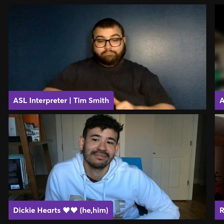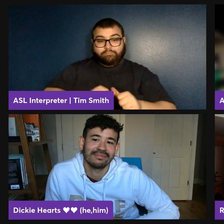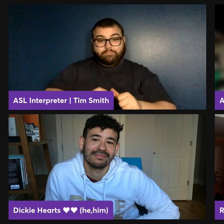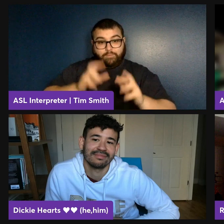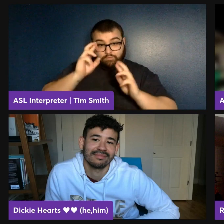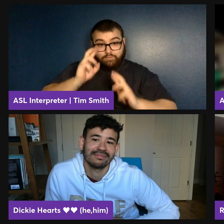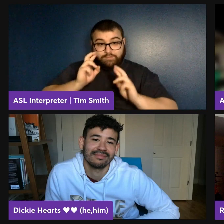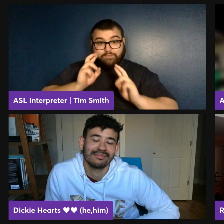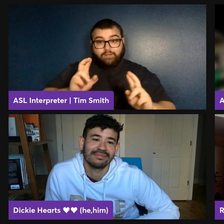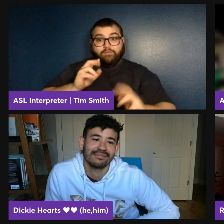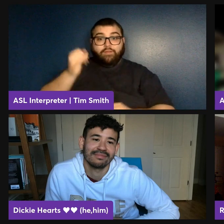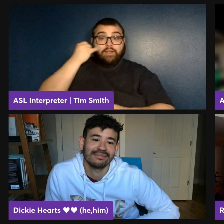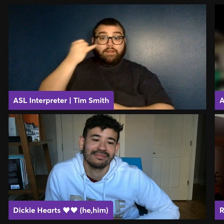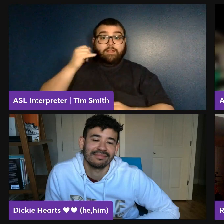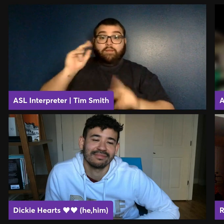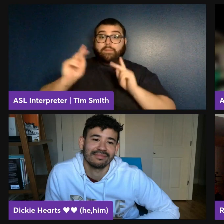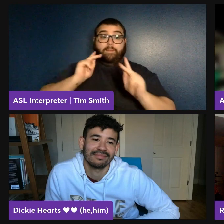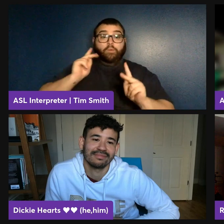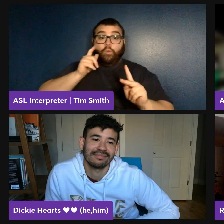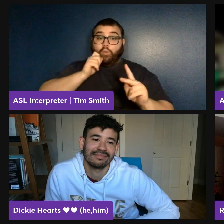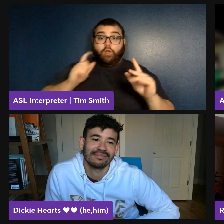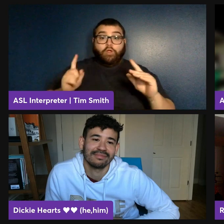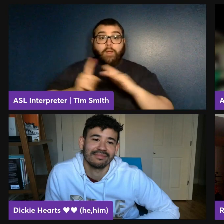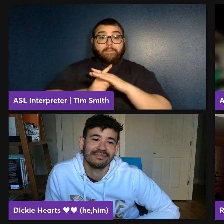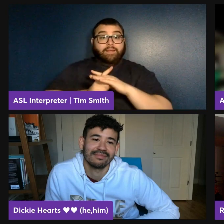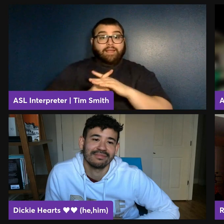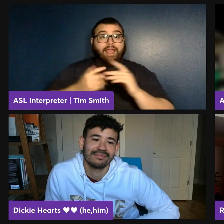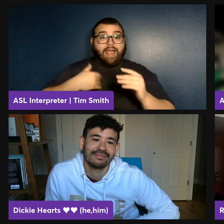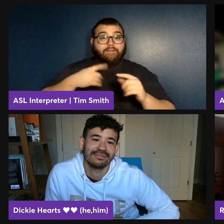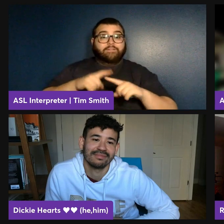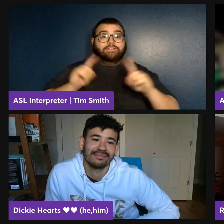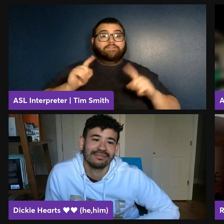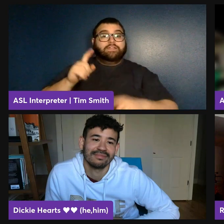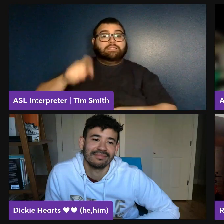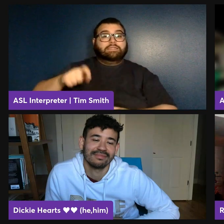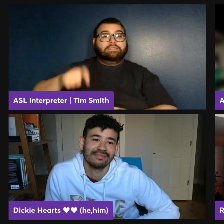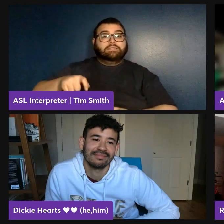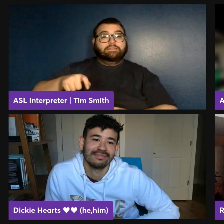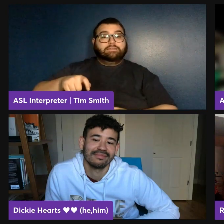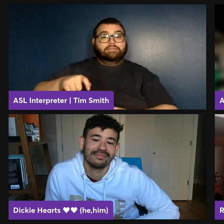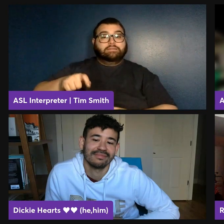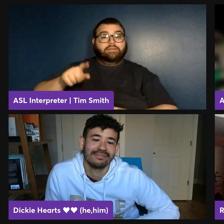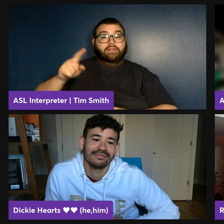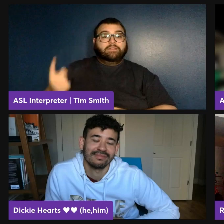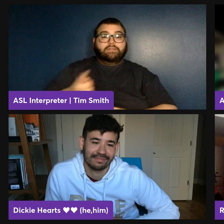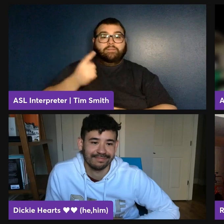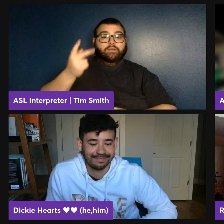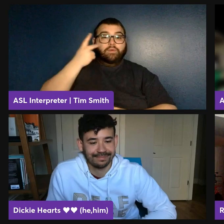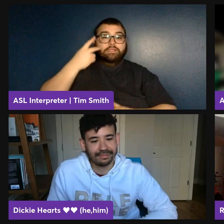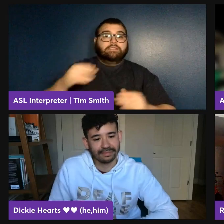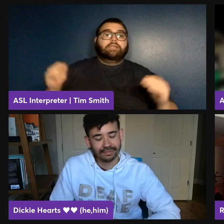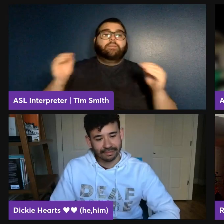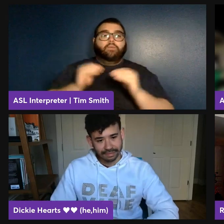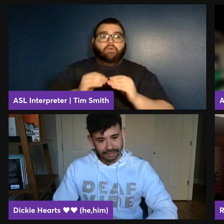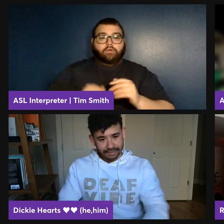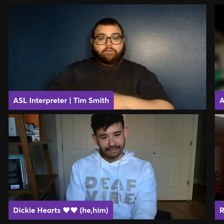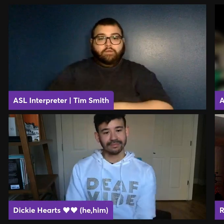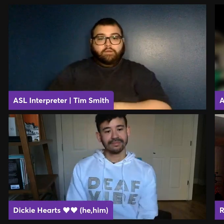of the idea that people coming to theater have different needs. That's something that we see a lot more, I want to